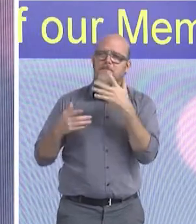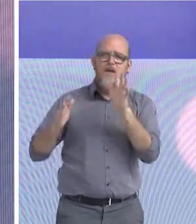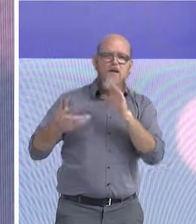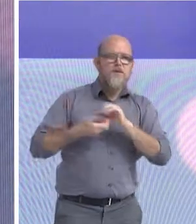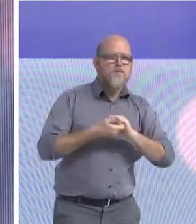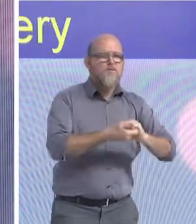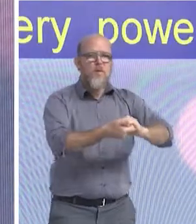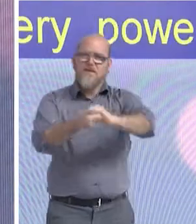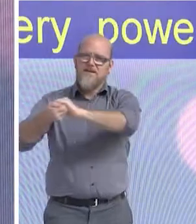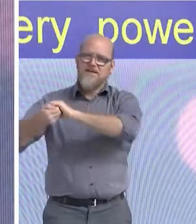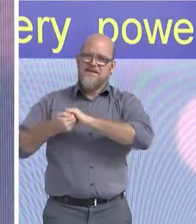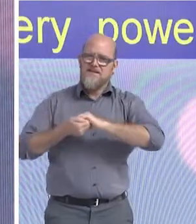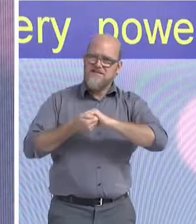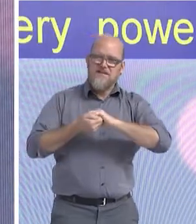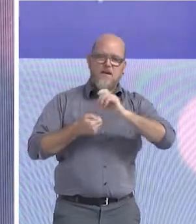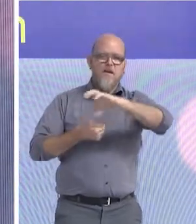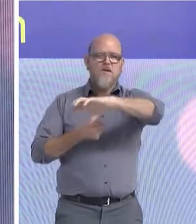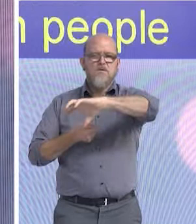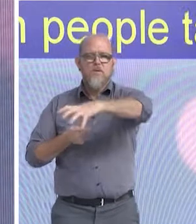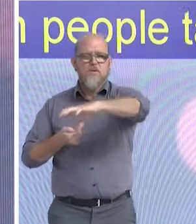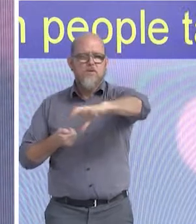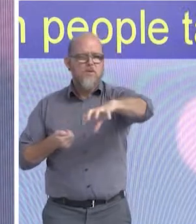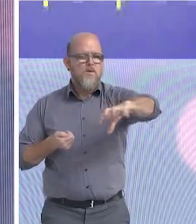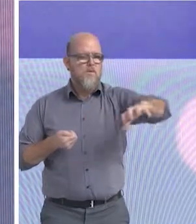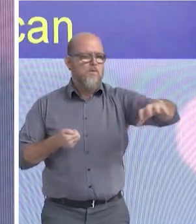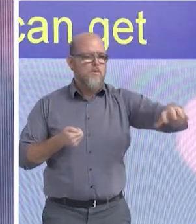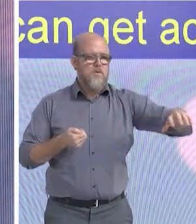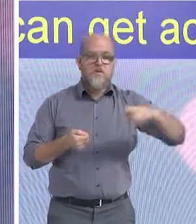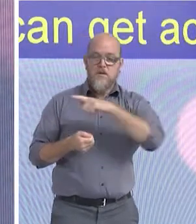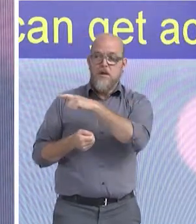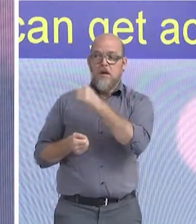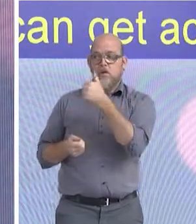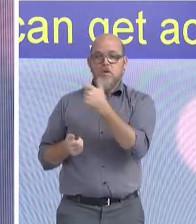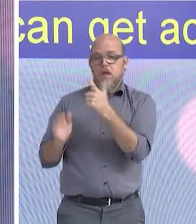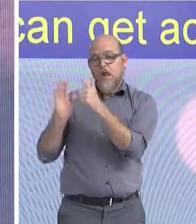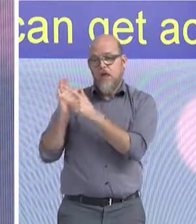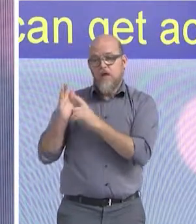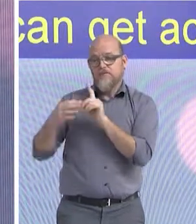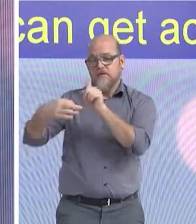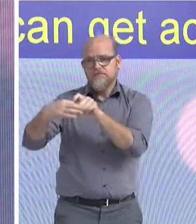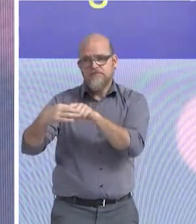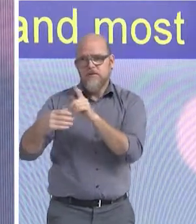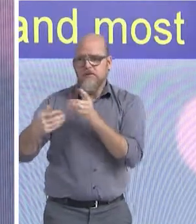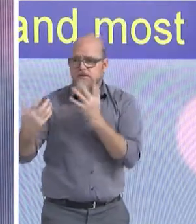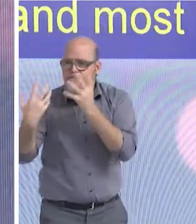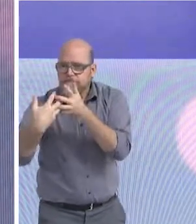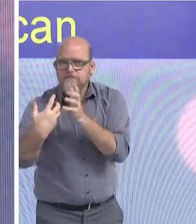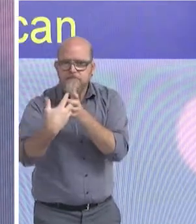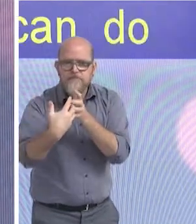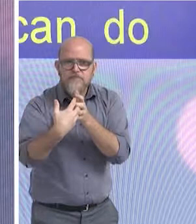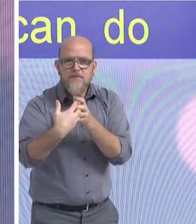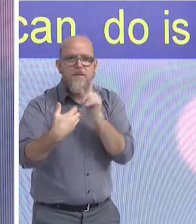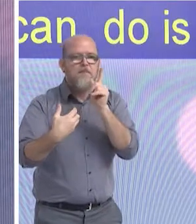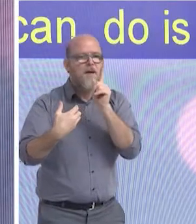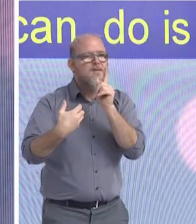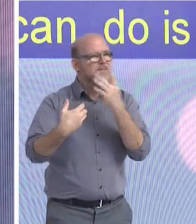And also, when people talk about how we can get active, the simplest and most powerful active thing we can do is to vote. And I've